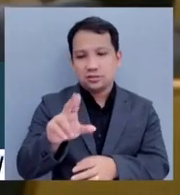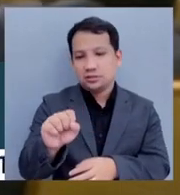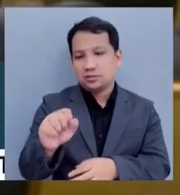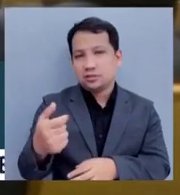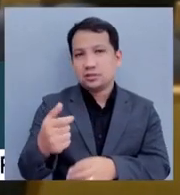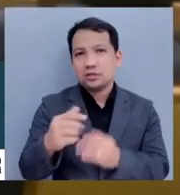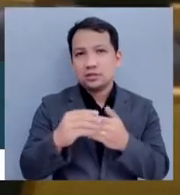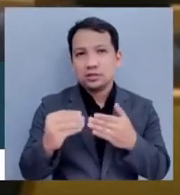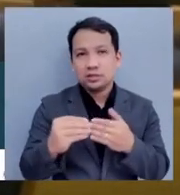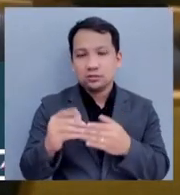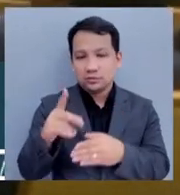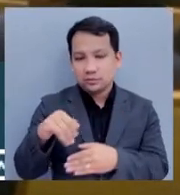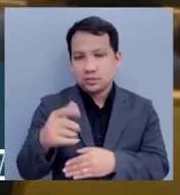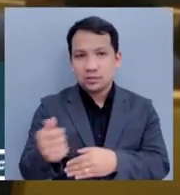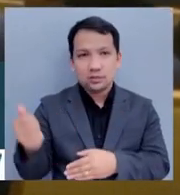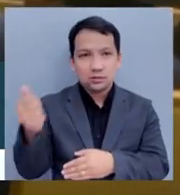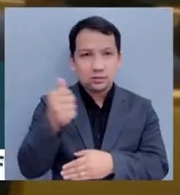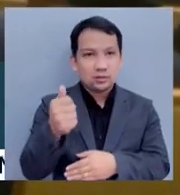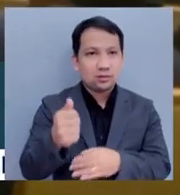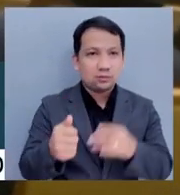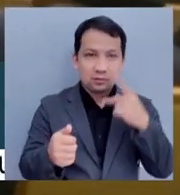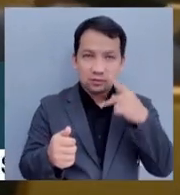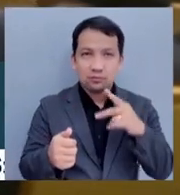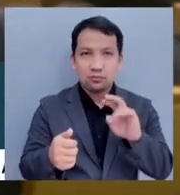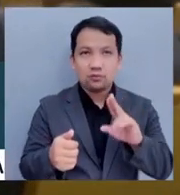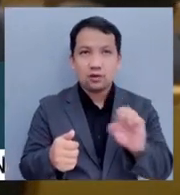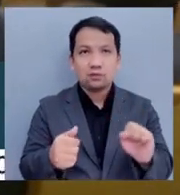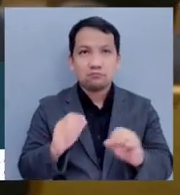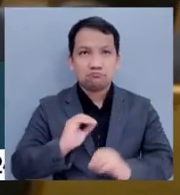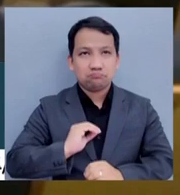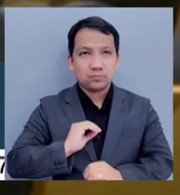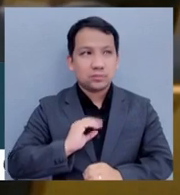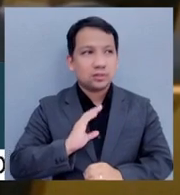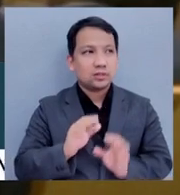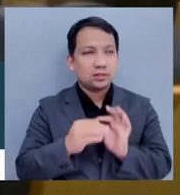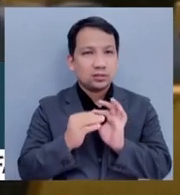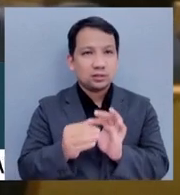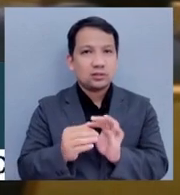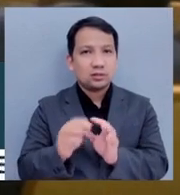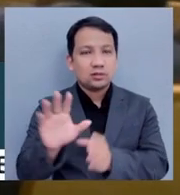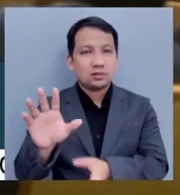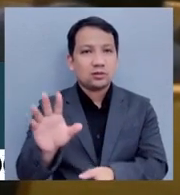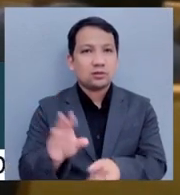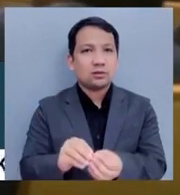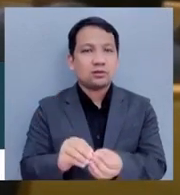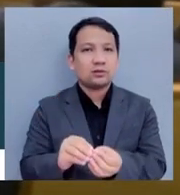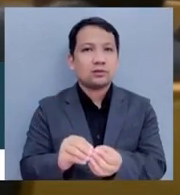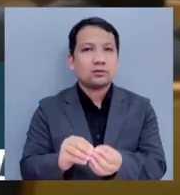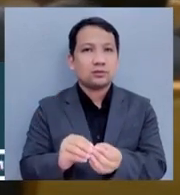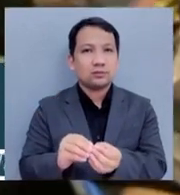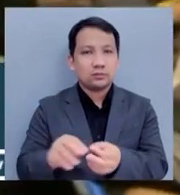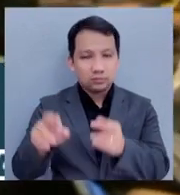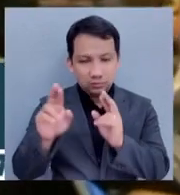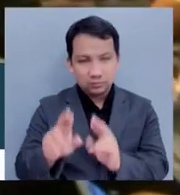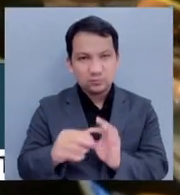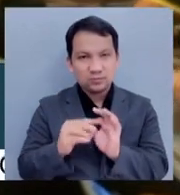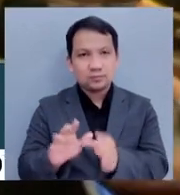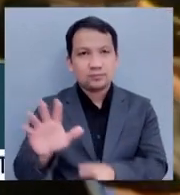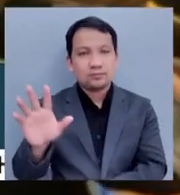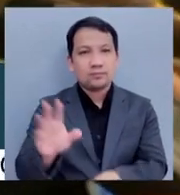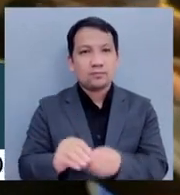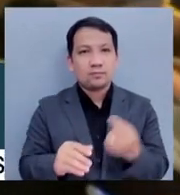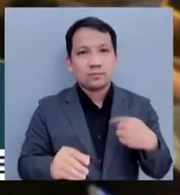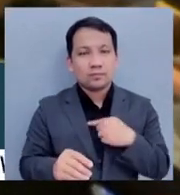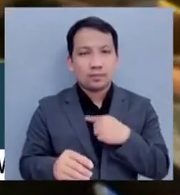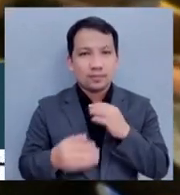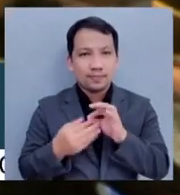Executive Director, Attorney Marco Maat, is confident that partnerships will contribute to the success of the country's infrastructure programs